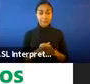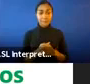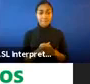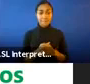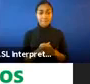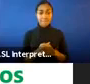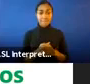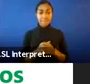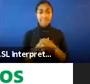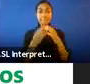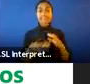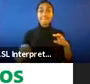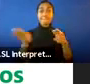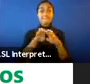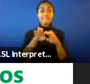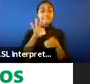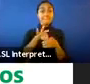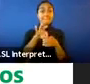And we'll close the poll.